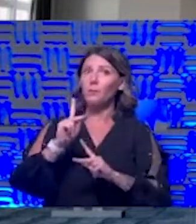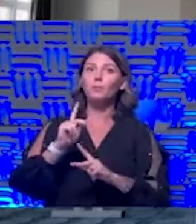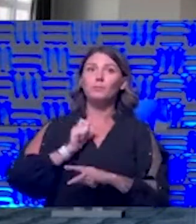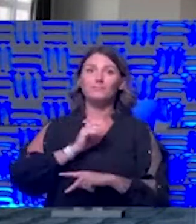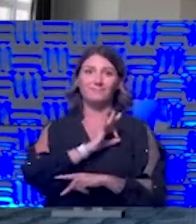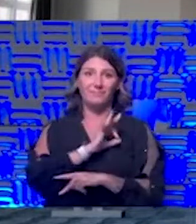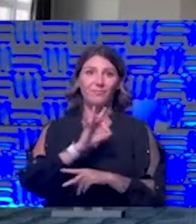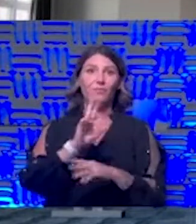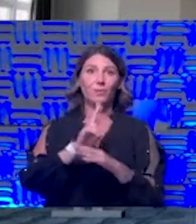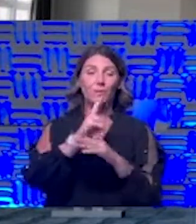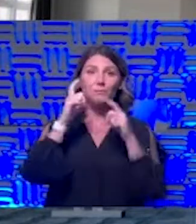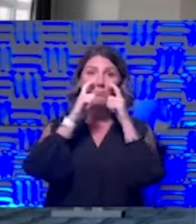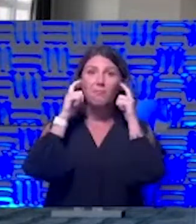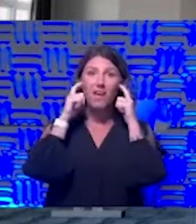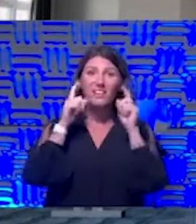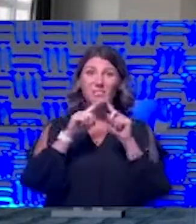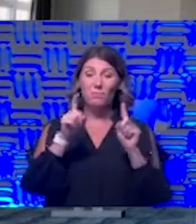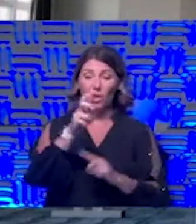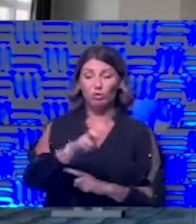really just don't seem to care and